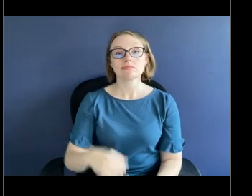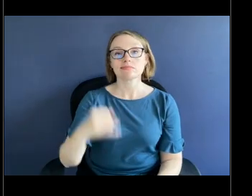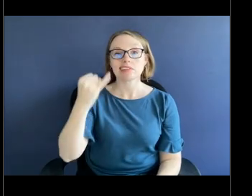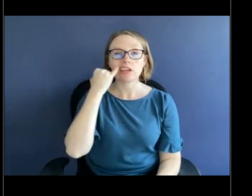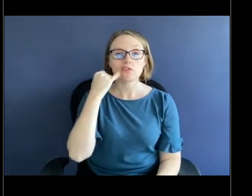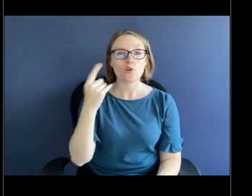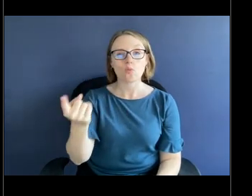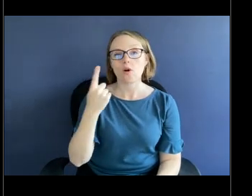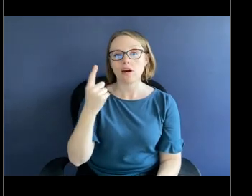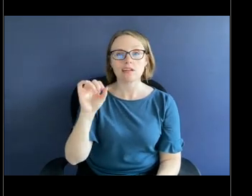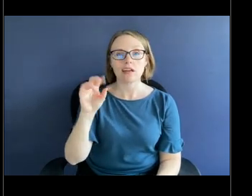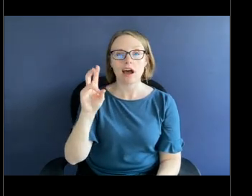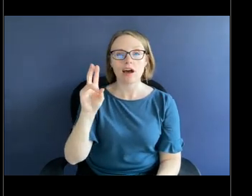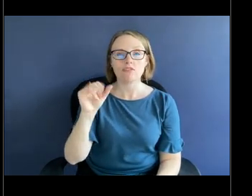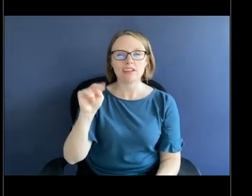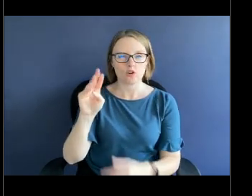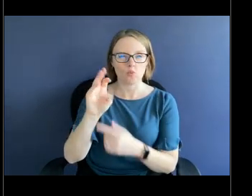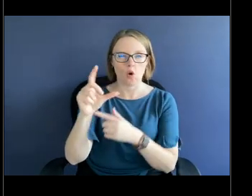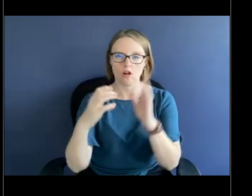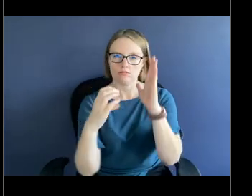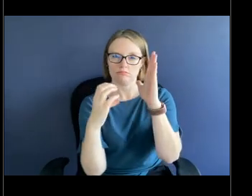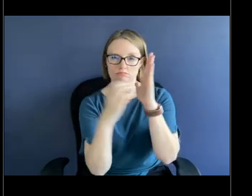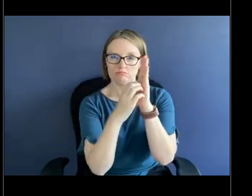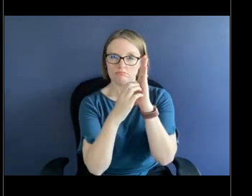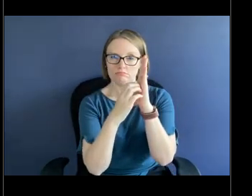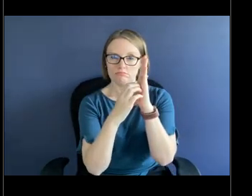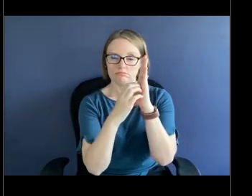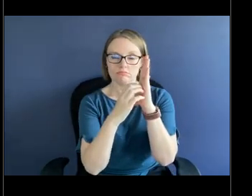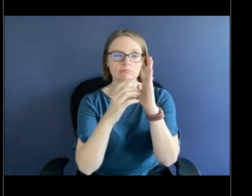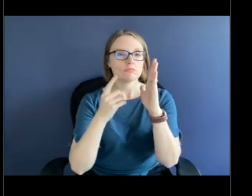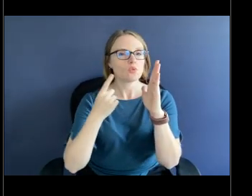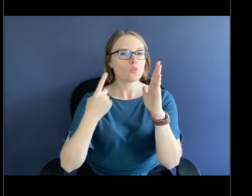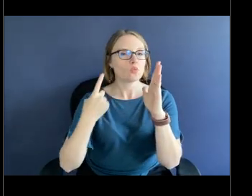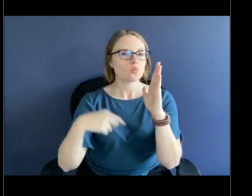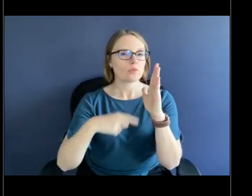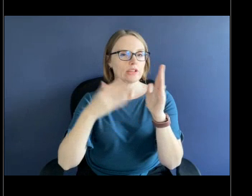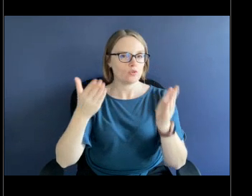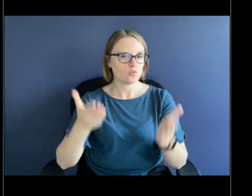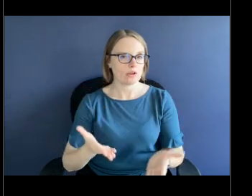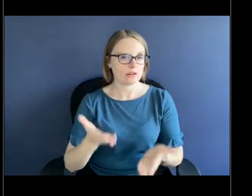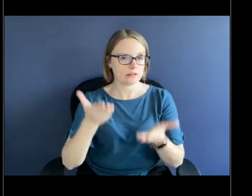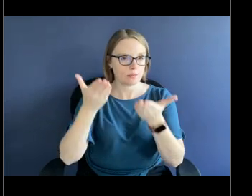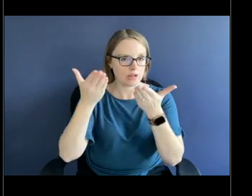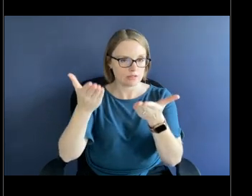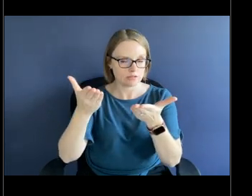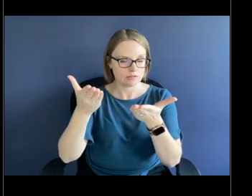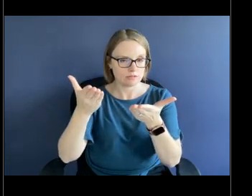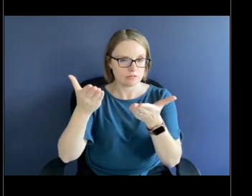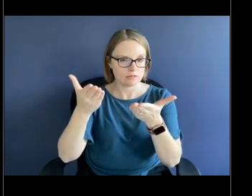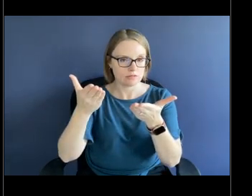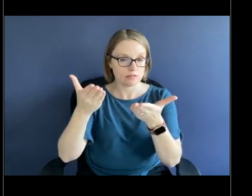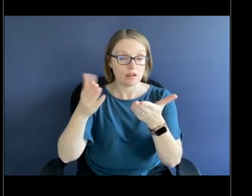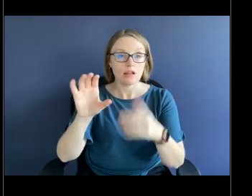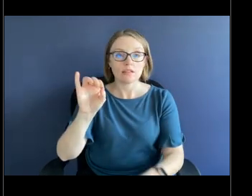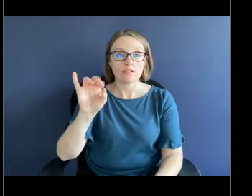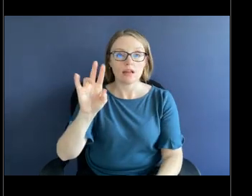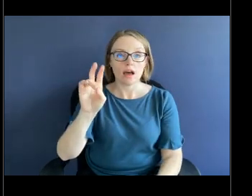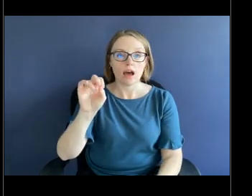is installed, it is recommended that the bottom of the